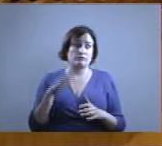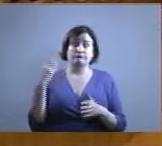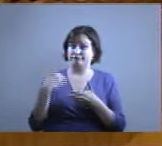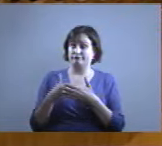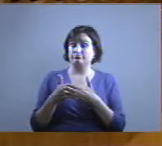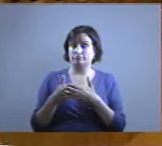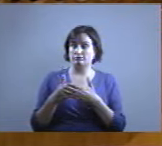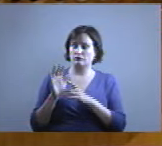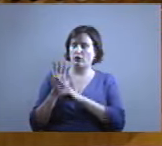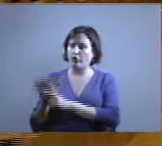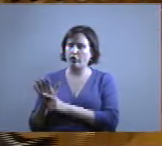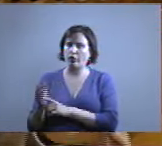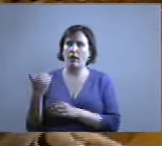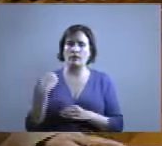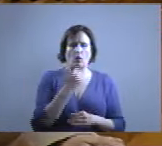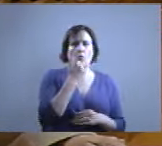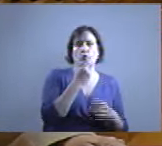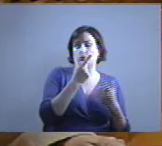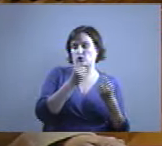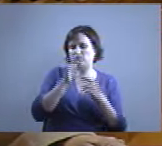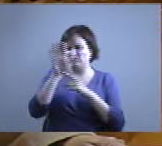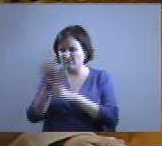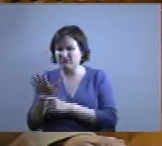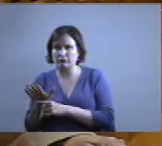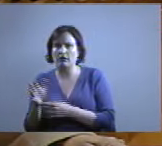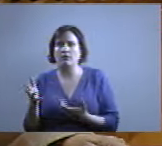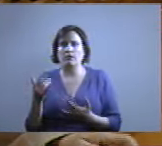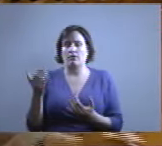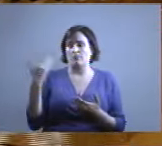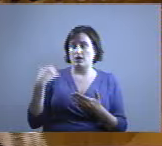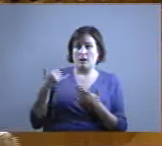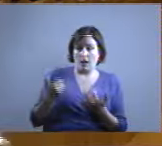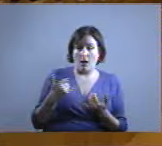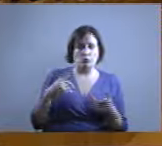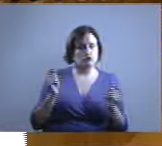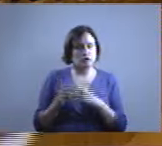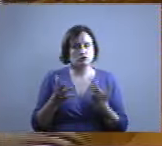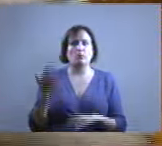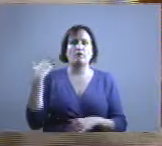oppressors and oppressed, and now we only have previously disadvantaged. I thank you.